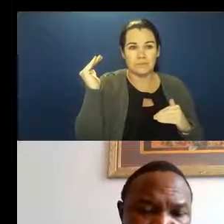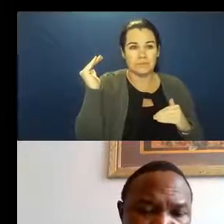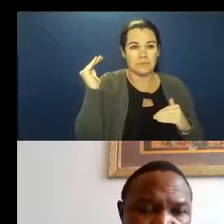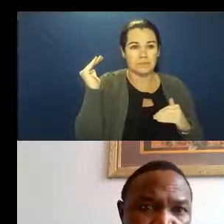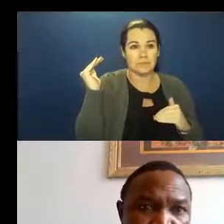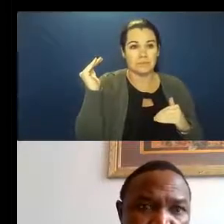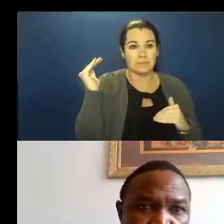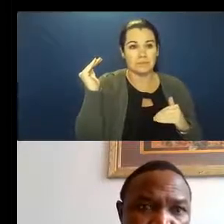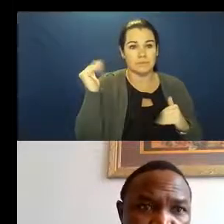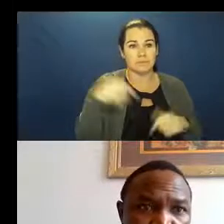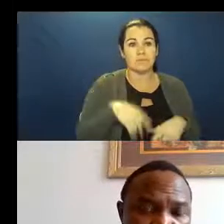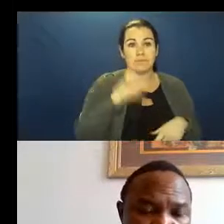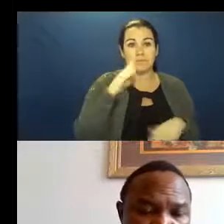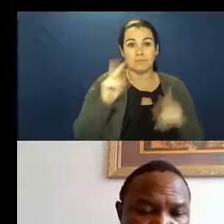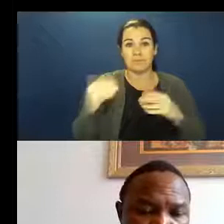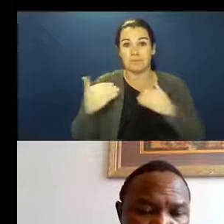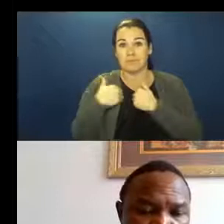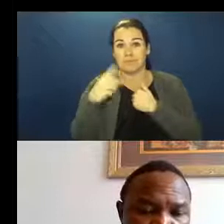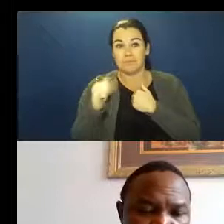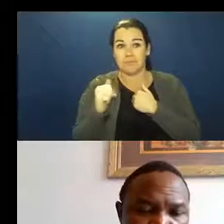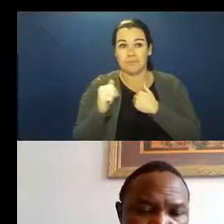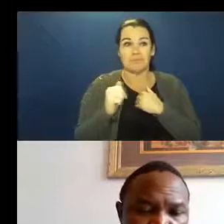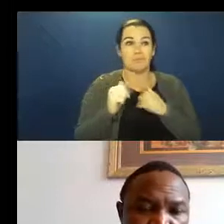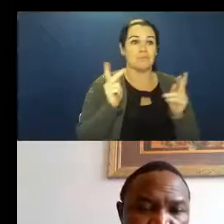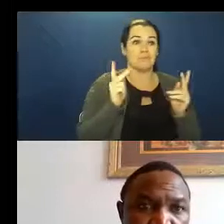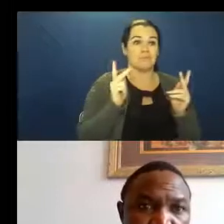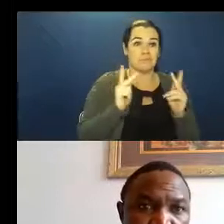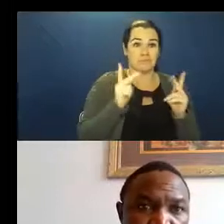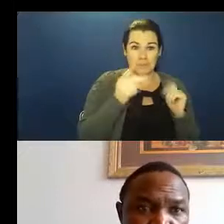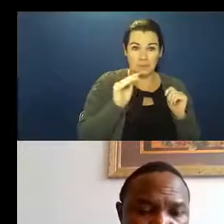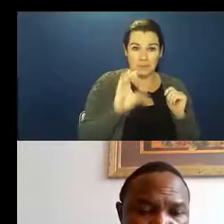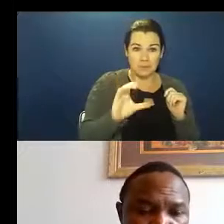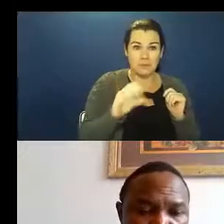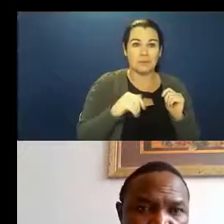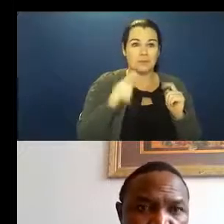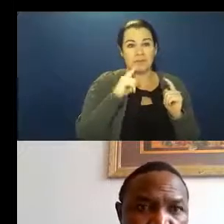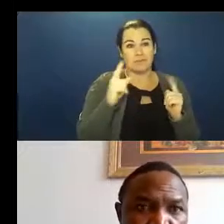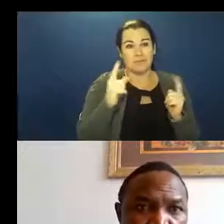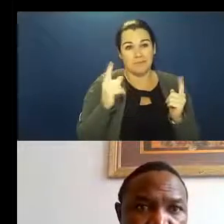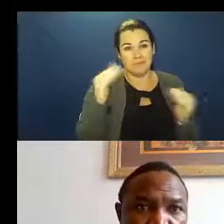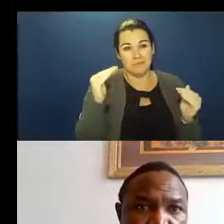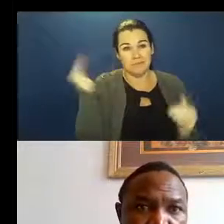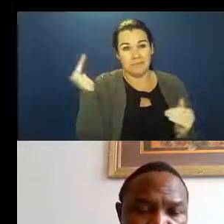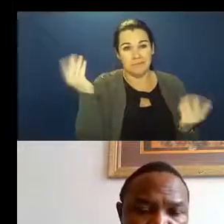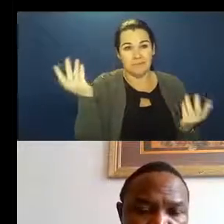individuals with disabilities and individuals of color, disparity of services and